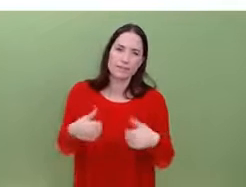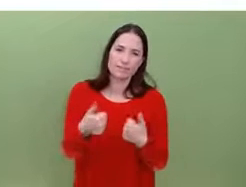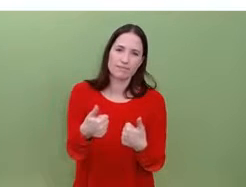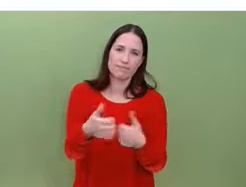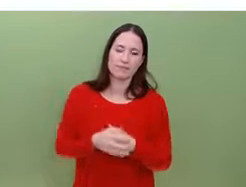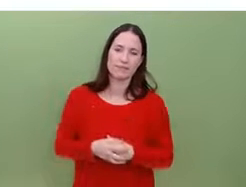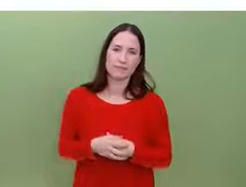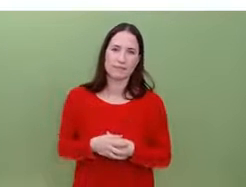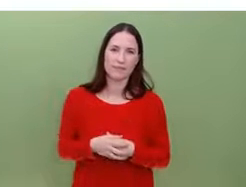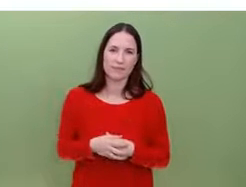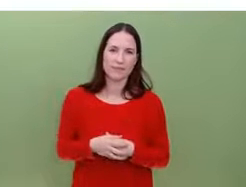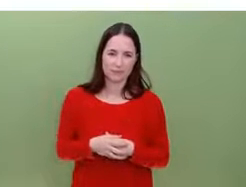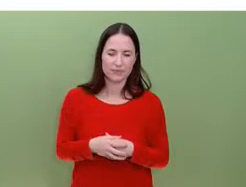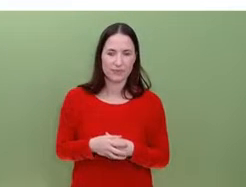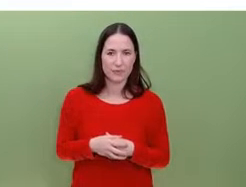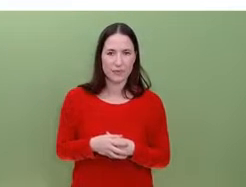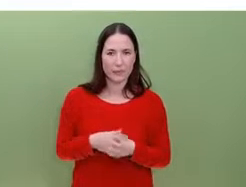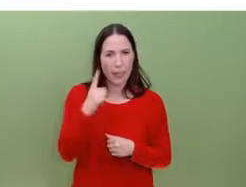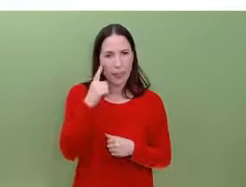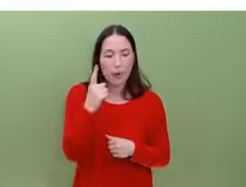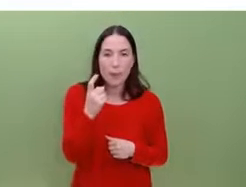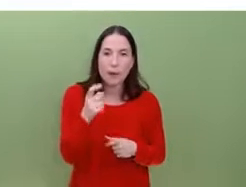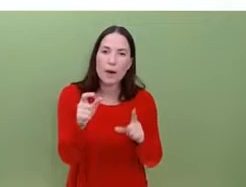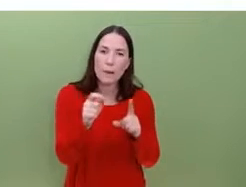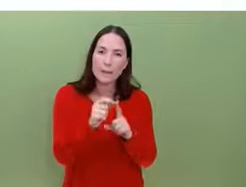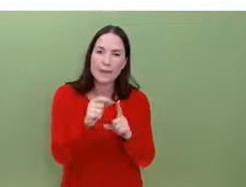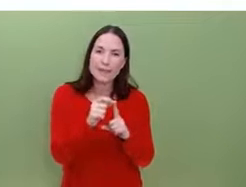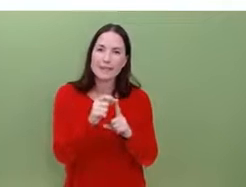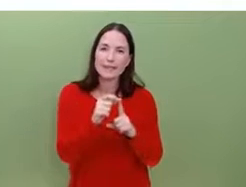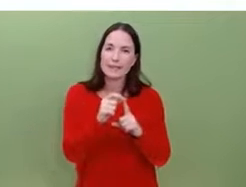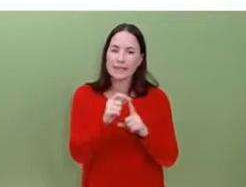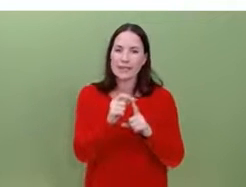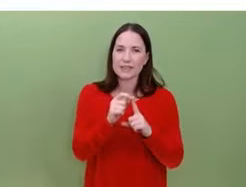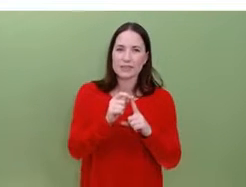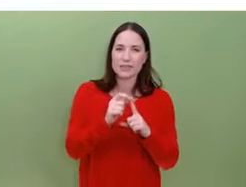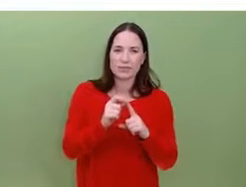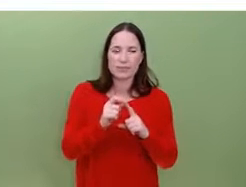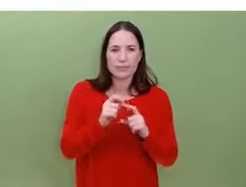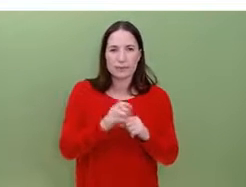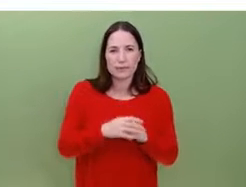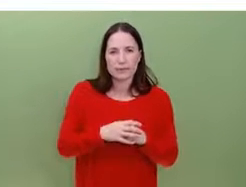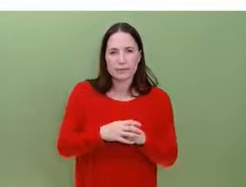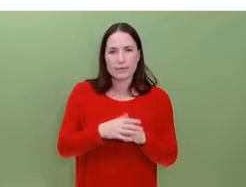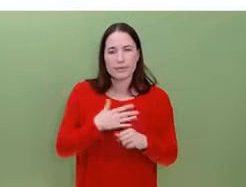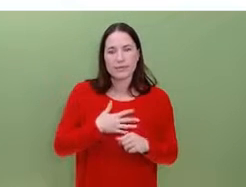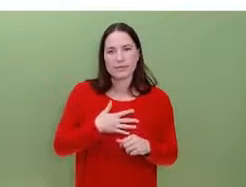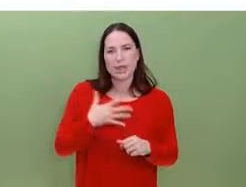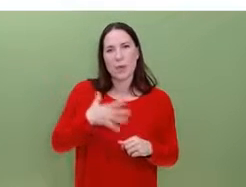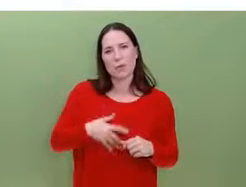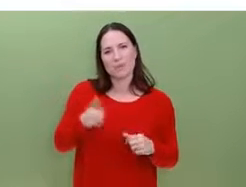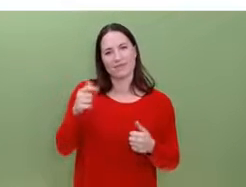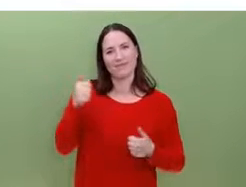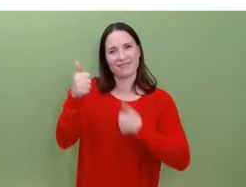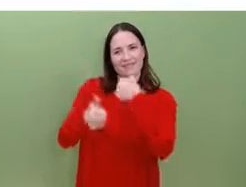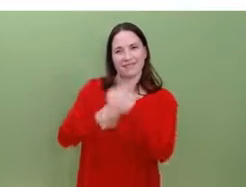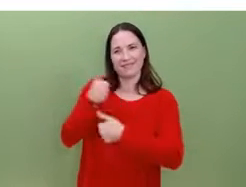Okay, I think we've probably got time for one Catherine, more question. Yeah, sorry. I just want to give a shout out for you, Catherine.